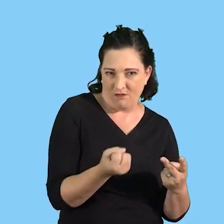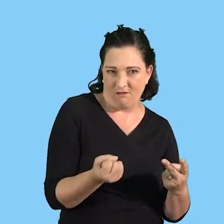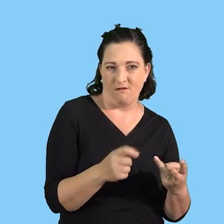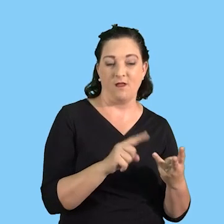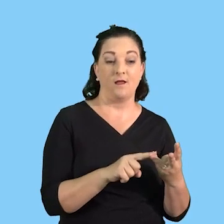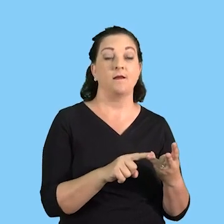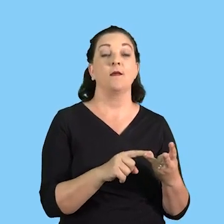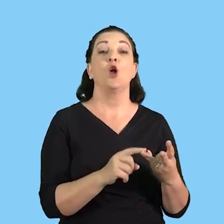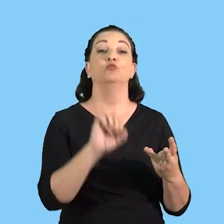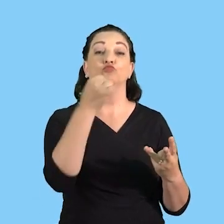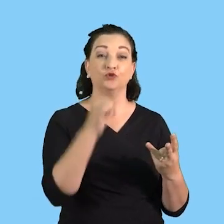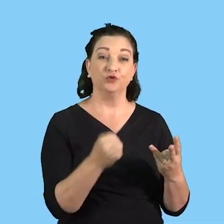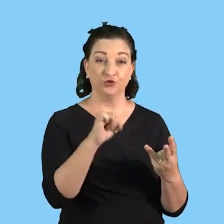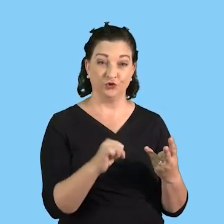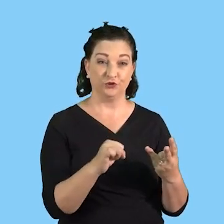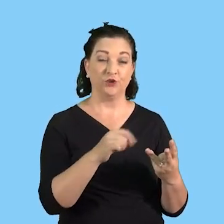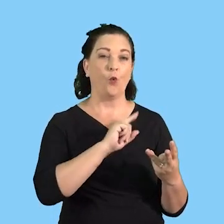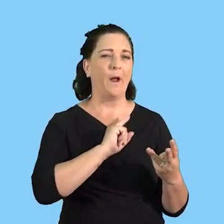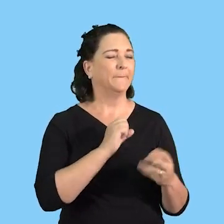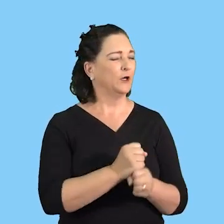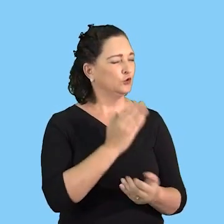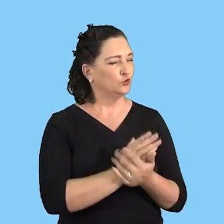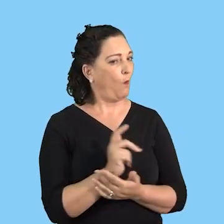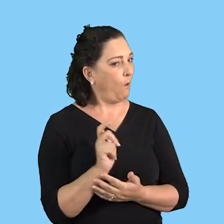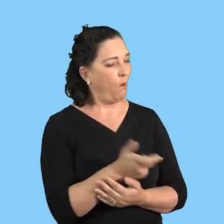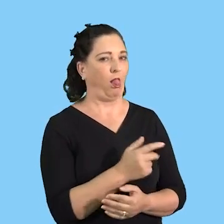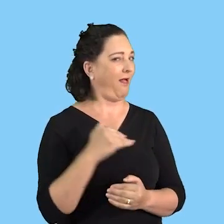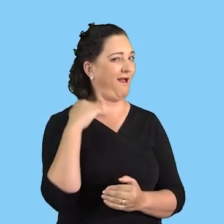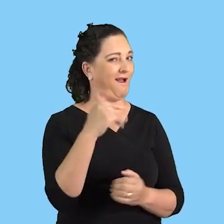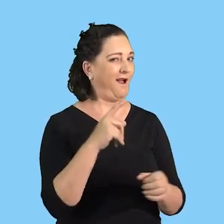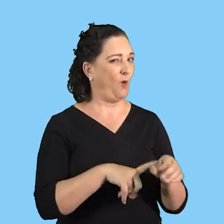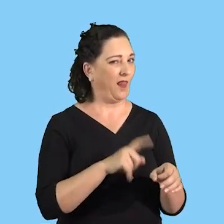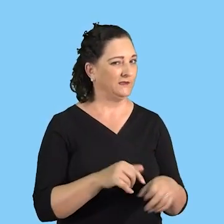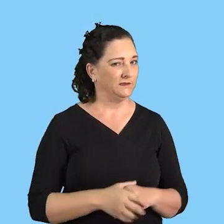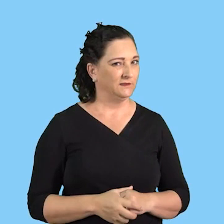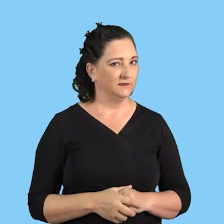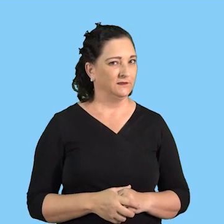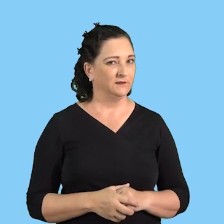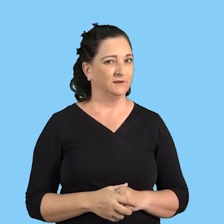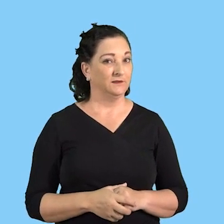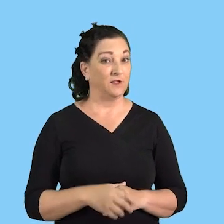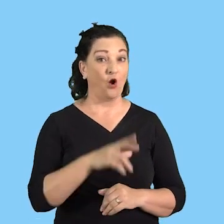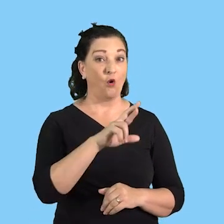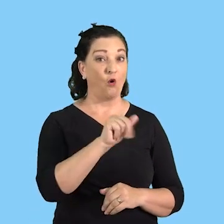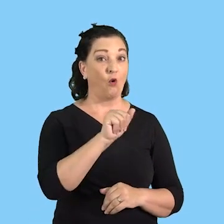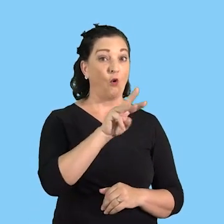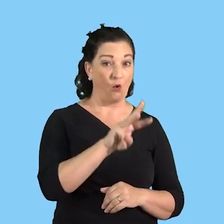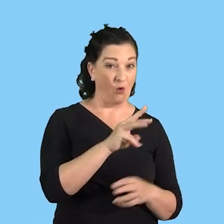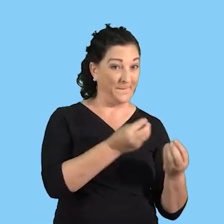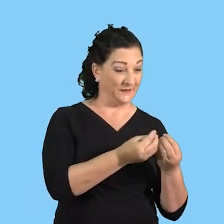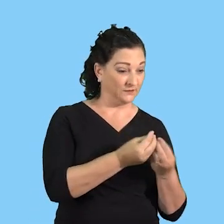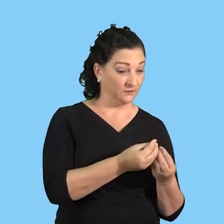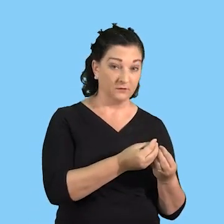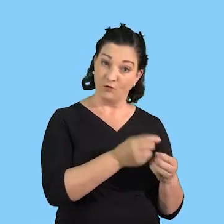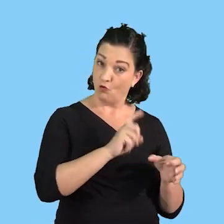standards are maintained. So before the product is produced, I will check if the raw materials are of the right